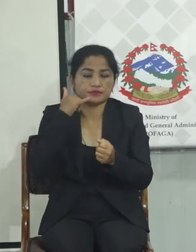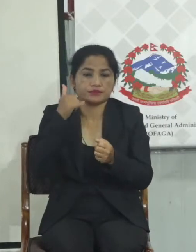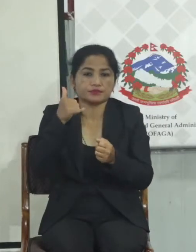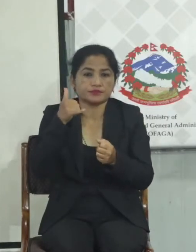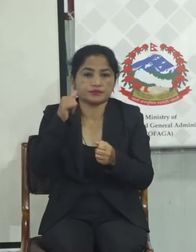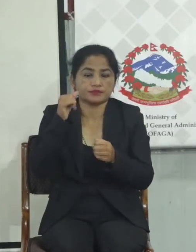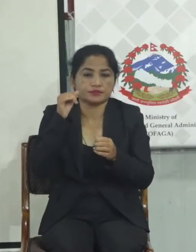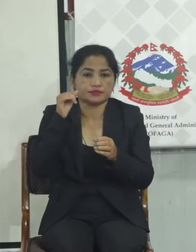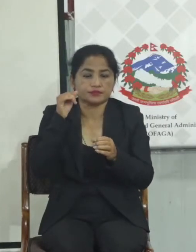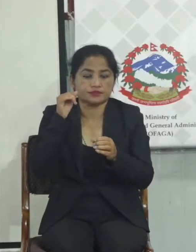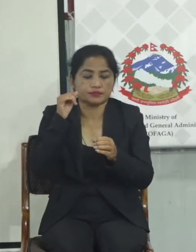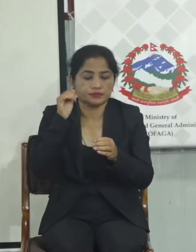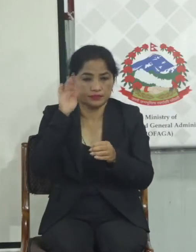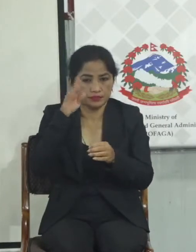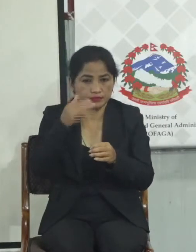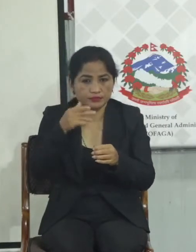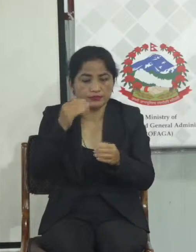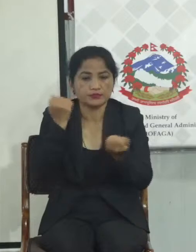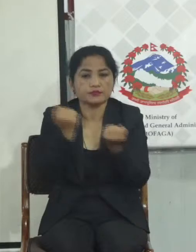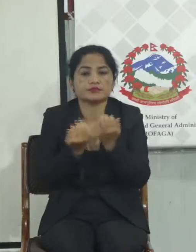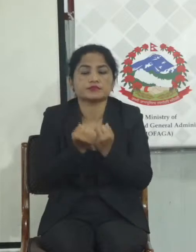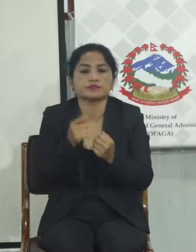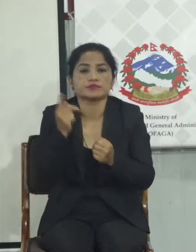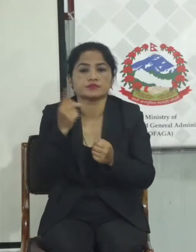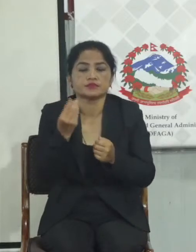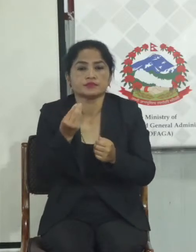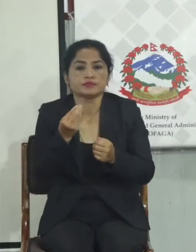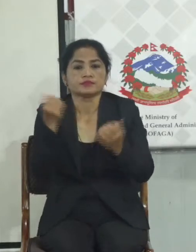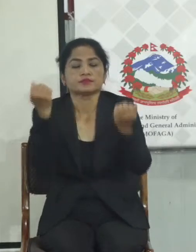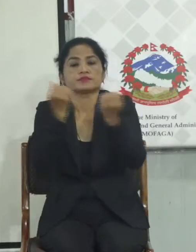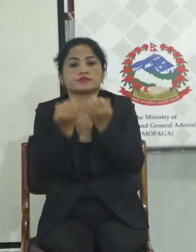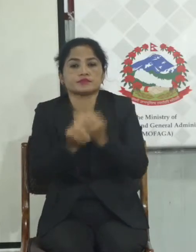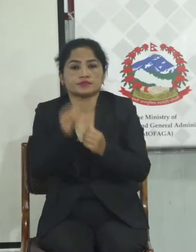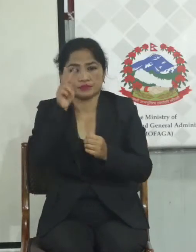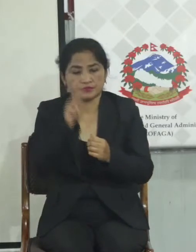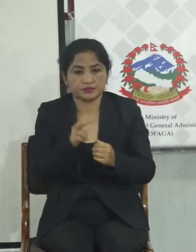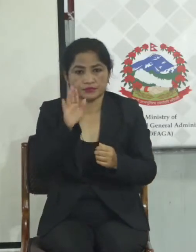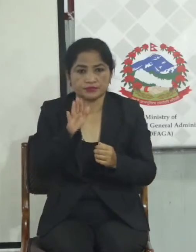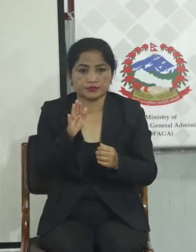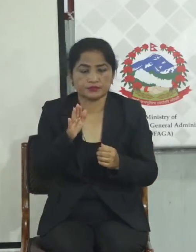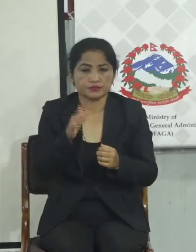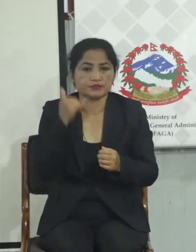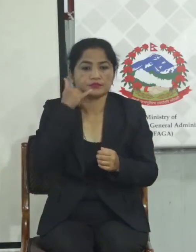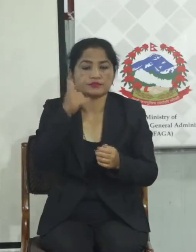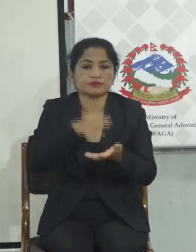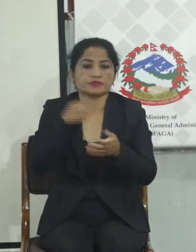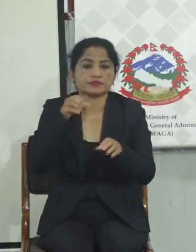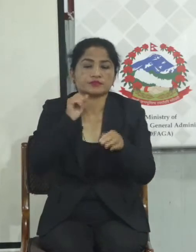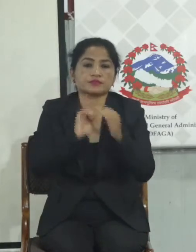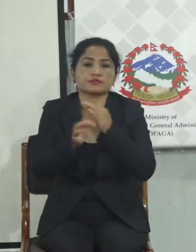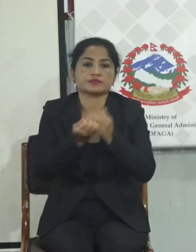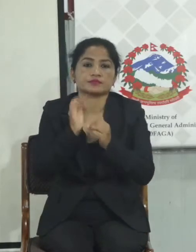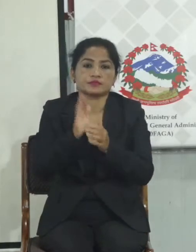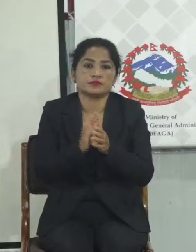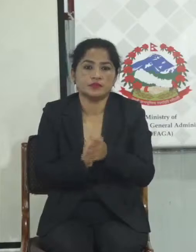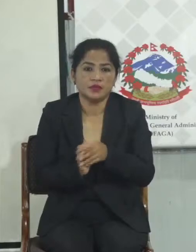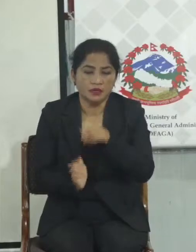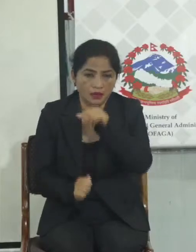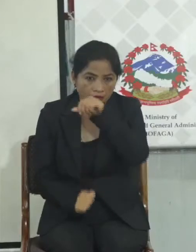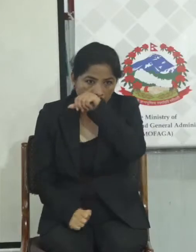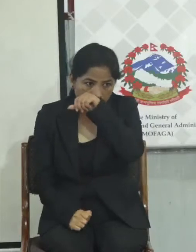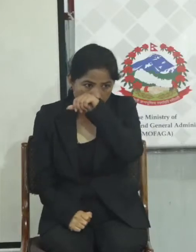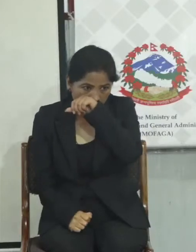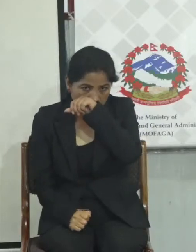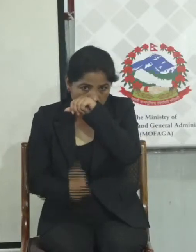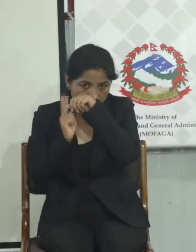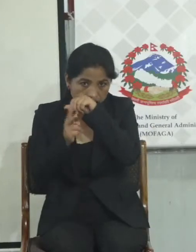So, and this is how we are doing, and also running call centers. with the local government, what could be the